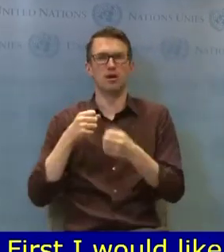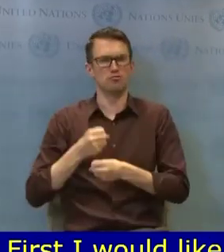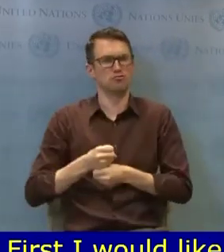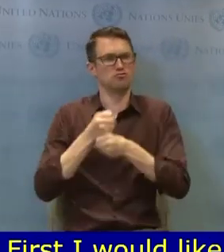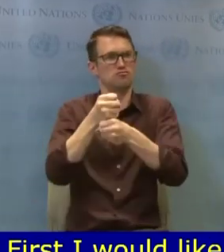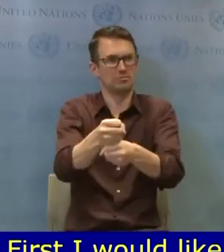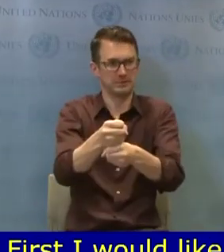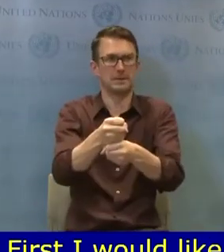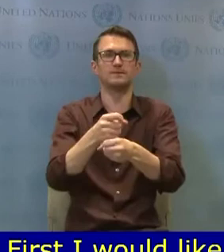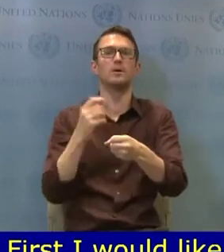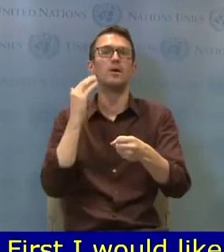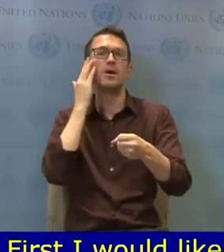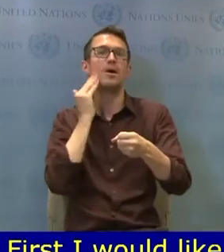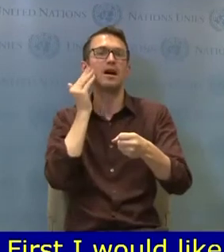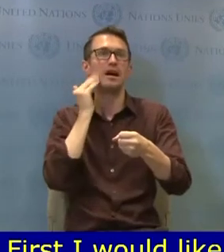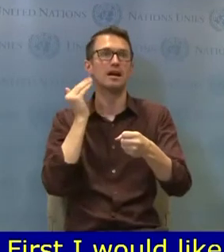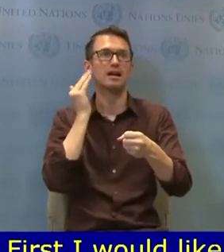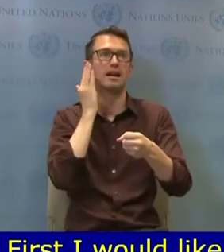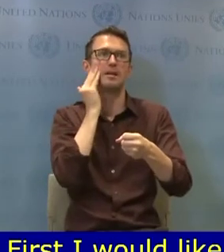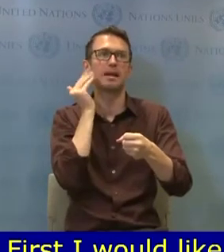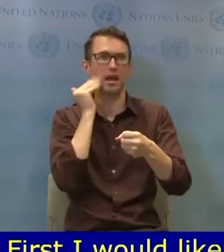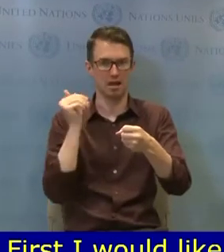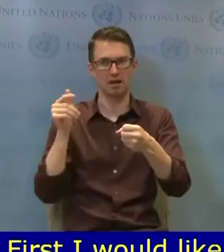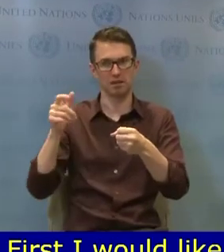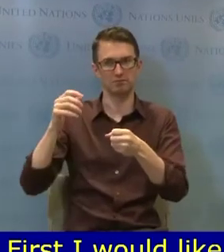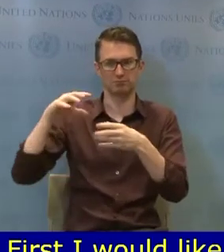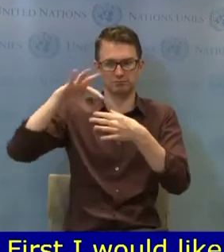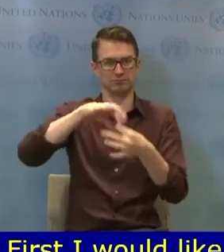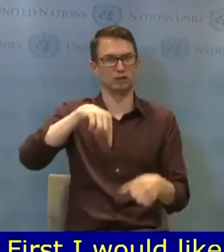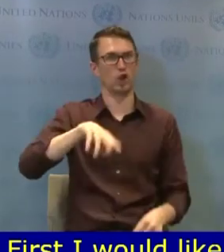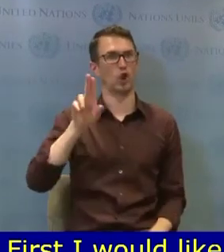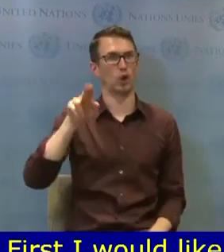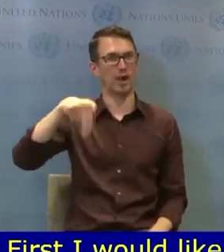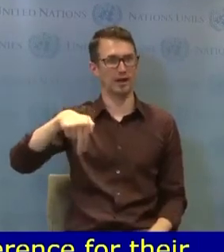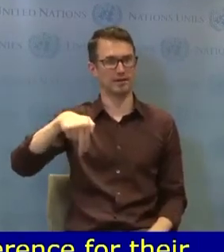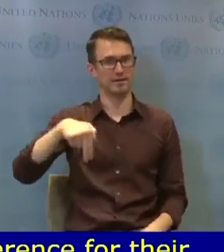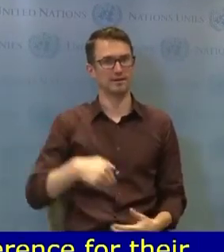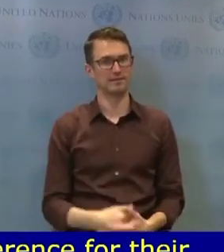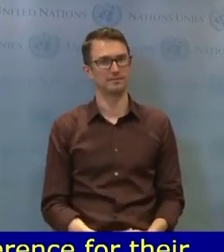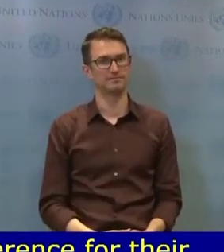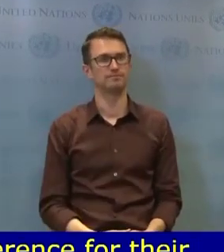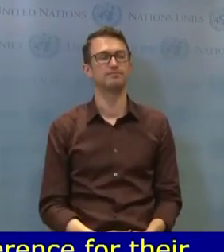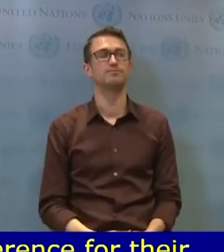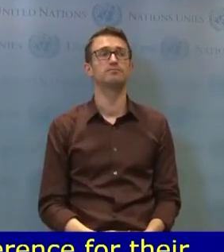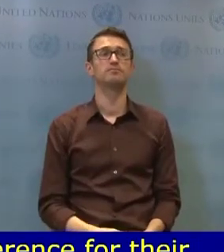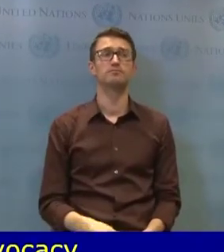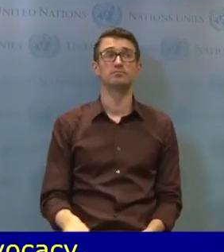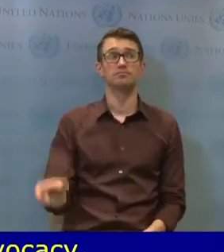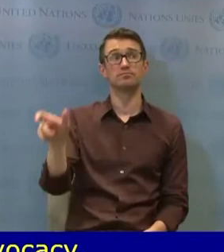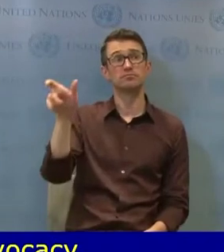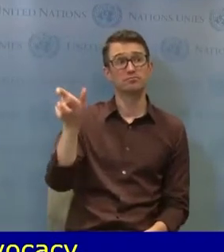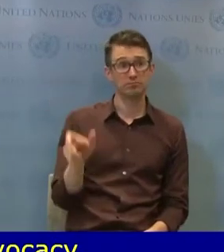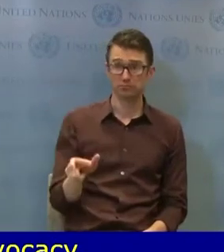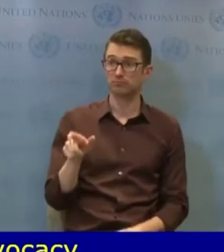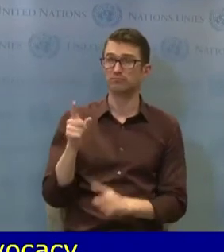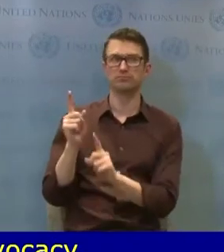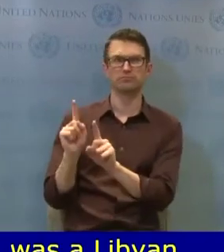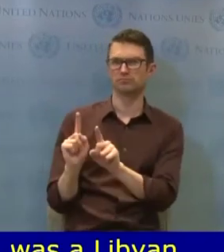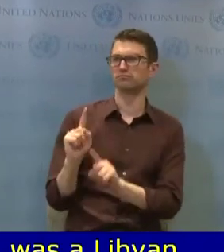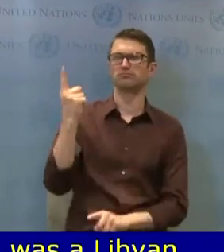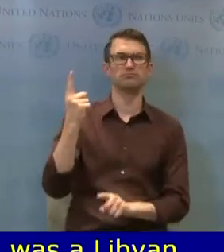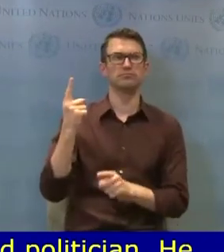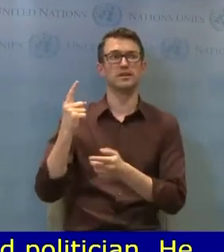Security Council in 1976 and in 1977. He is credited as the originator of the idea for the United